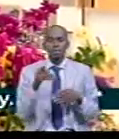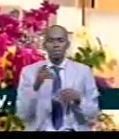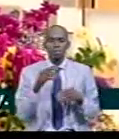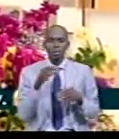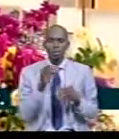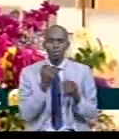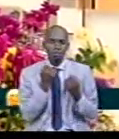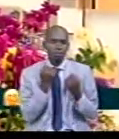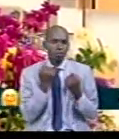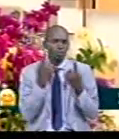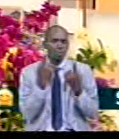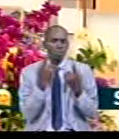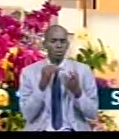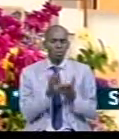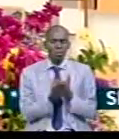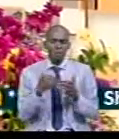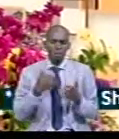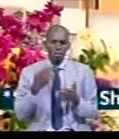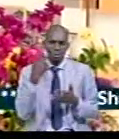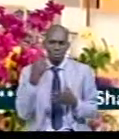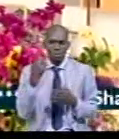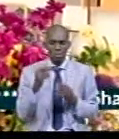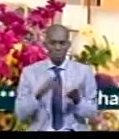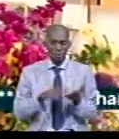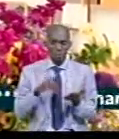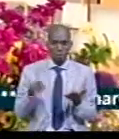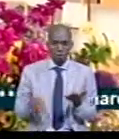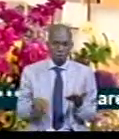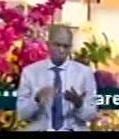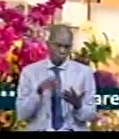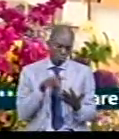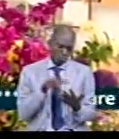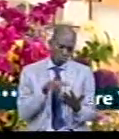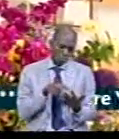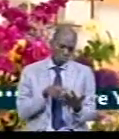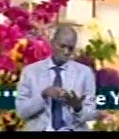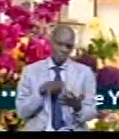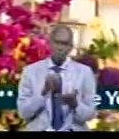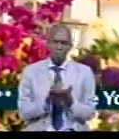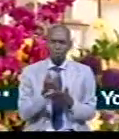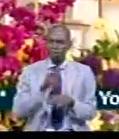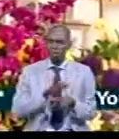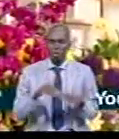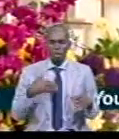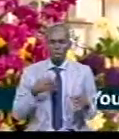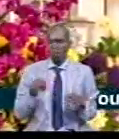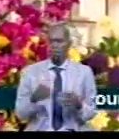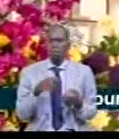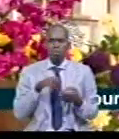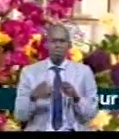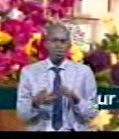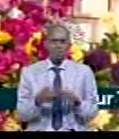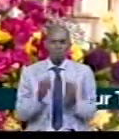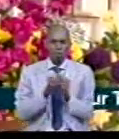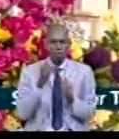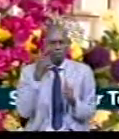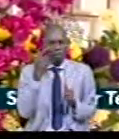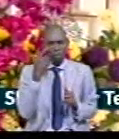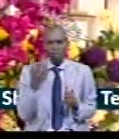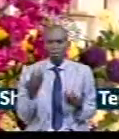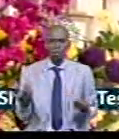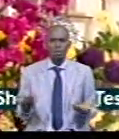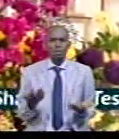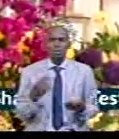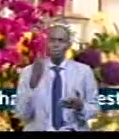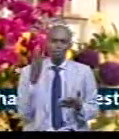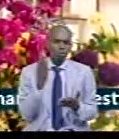he checked my result and he observed that look, I don't have glaucoma. Praise the Lord. That I should stop all the drugs